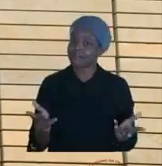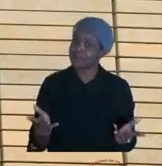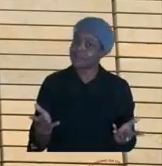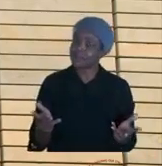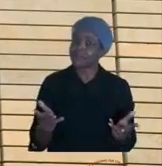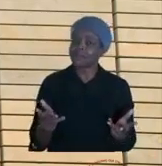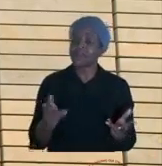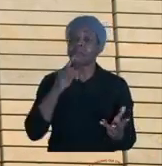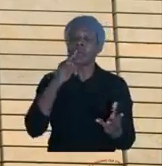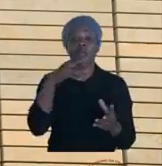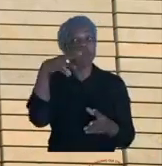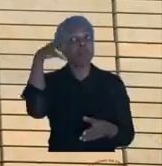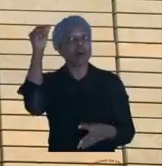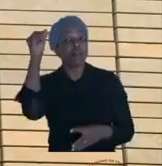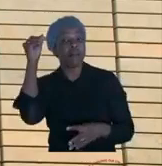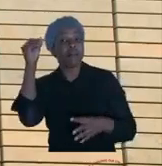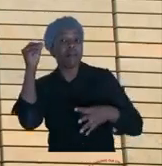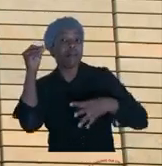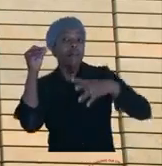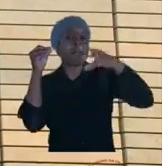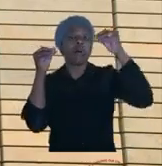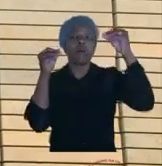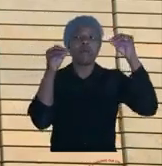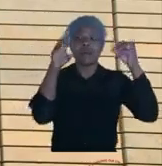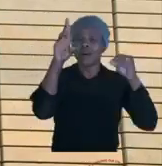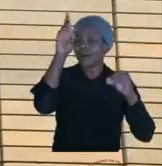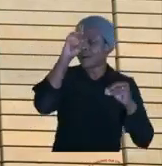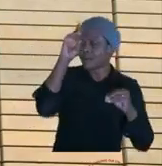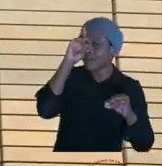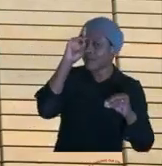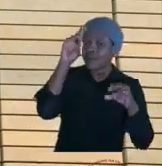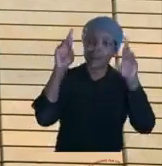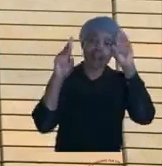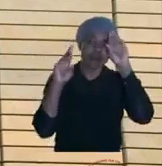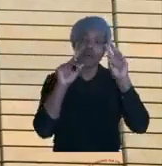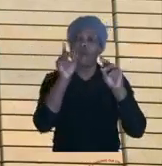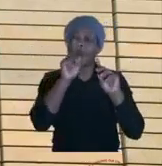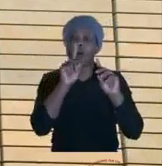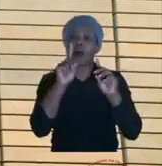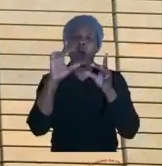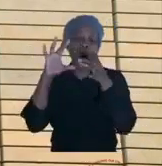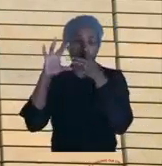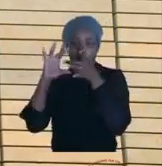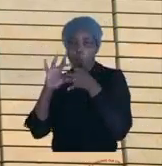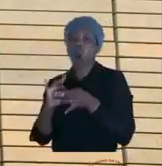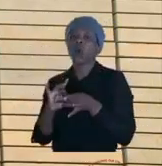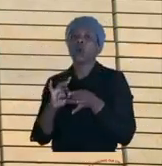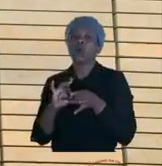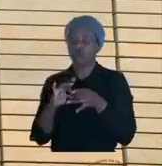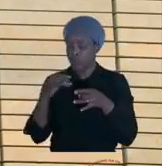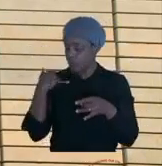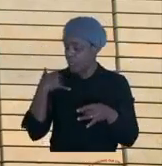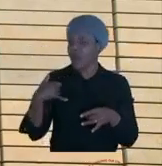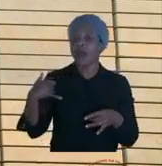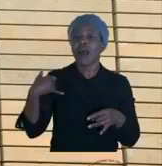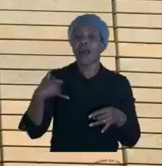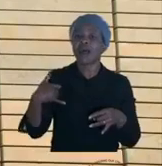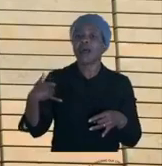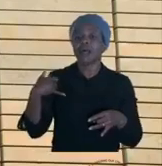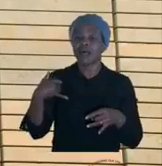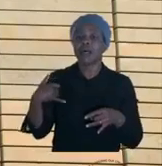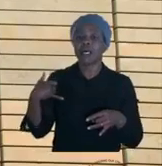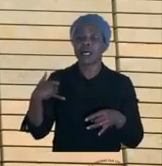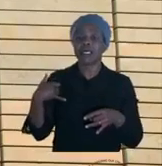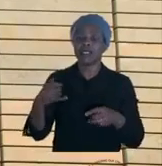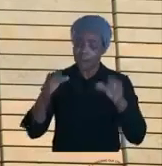If you go away, you must remember your home address, for that is where your being